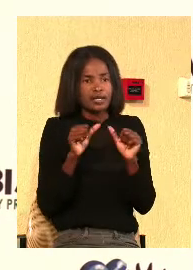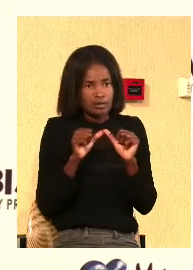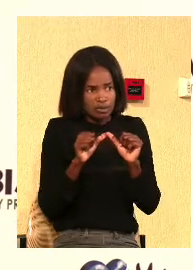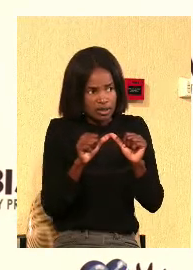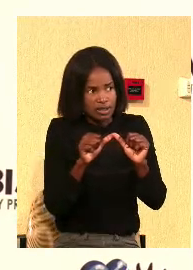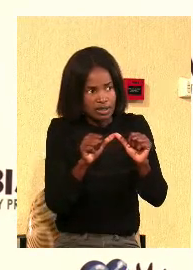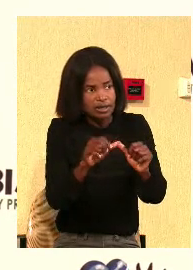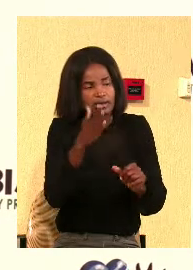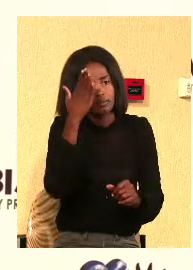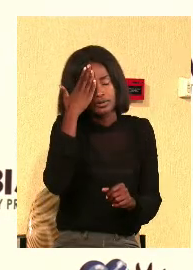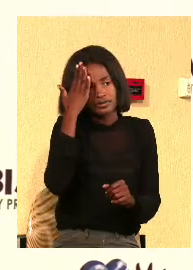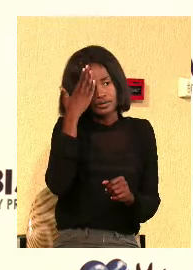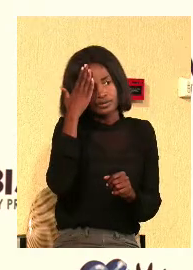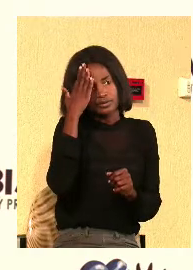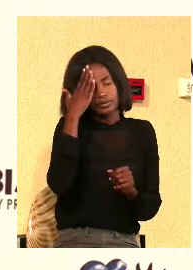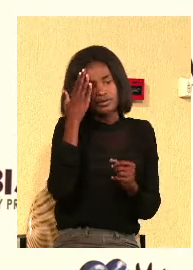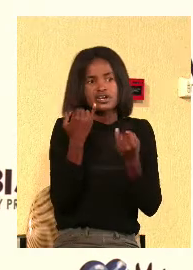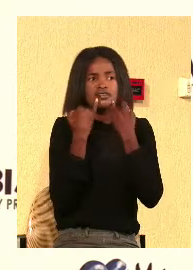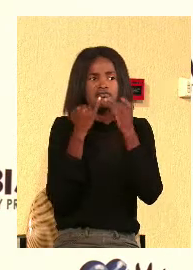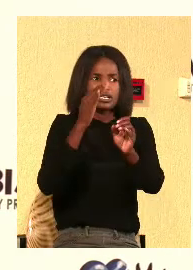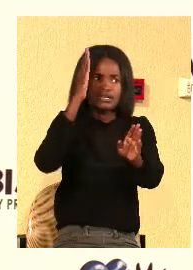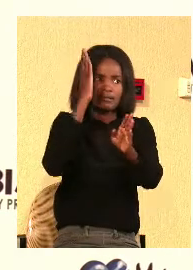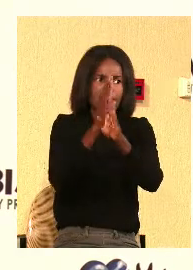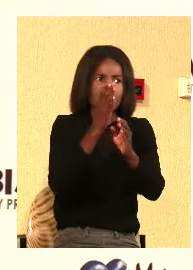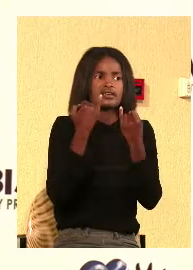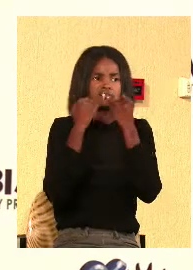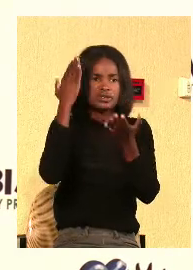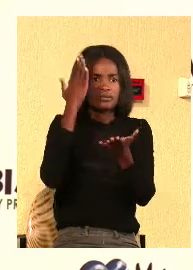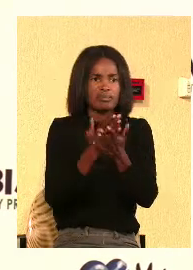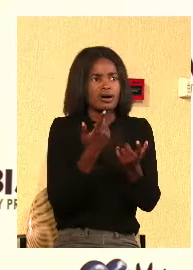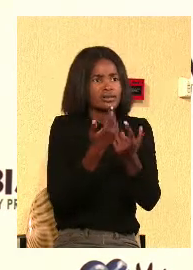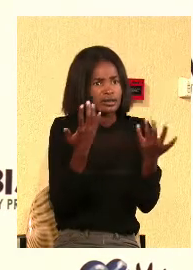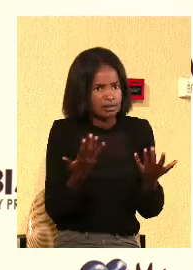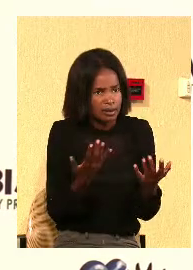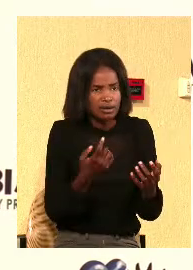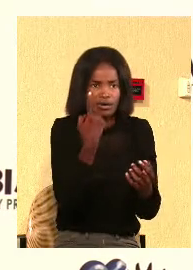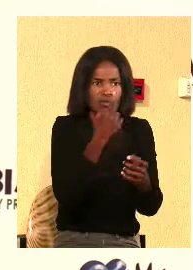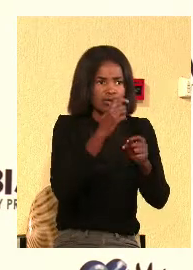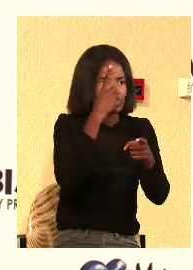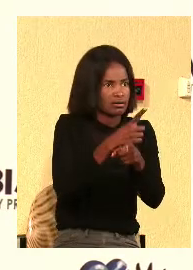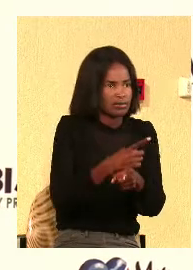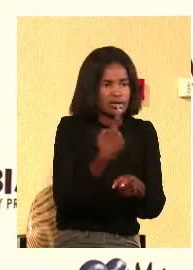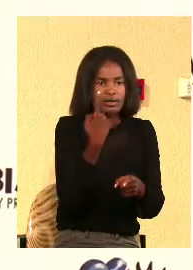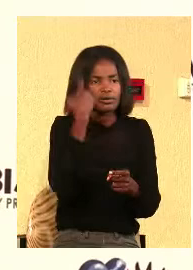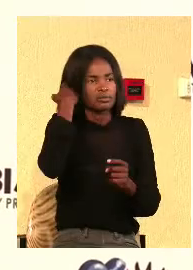to know where to get the accurate and correct information from government and WHO. Thank you. Thank you. Thank